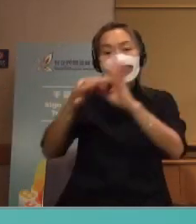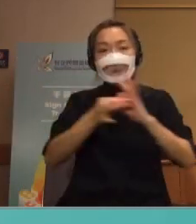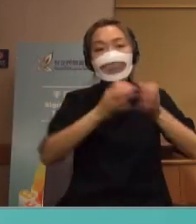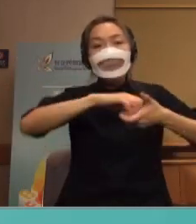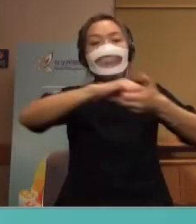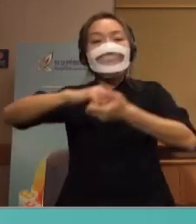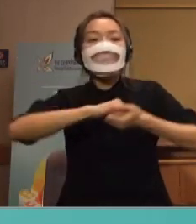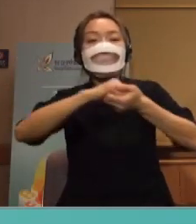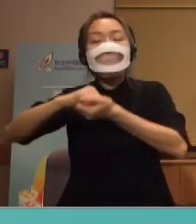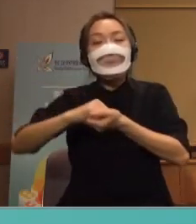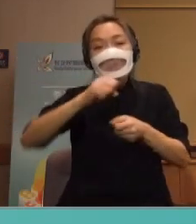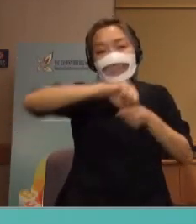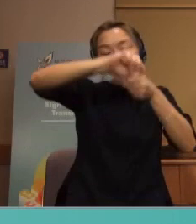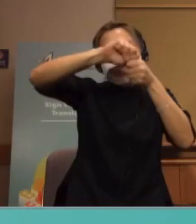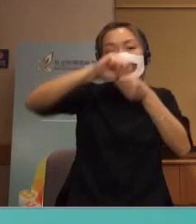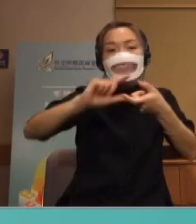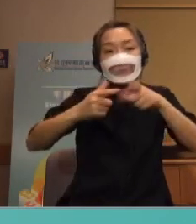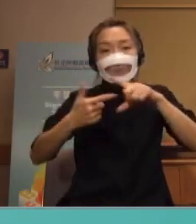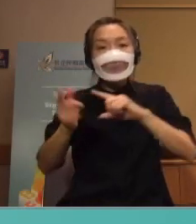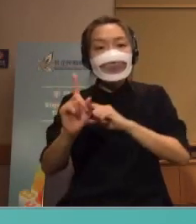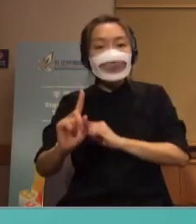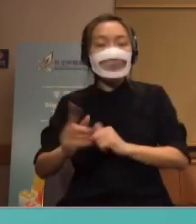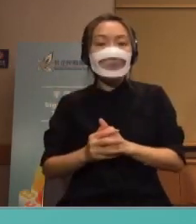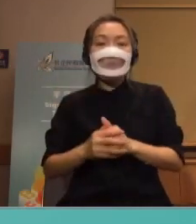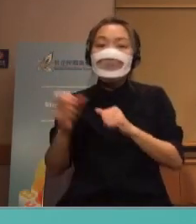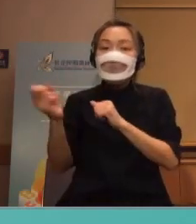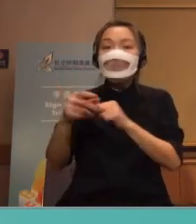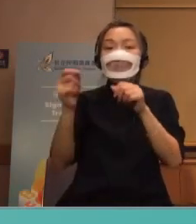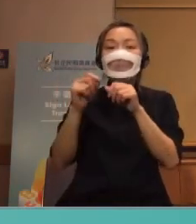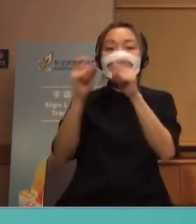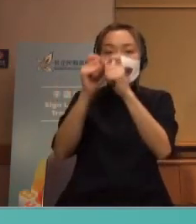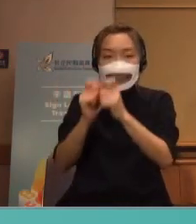It's a great question. I think there's a couple key things, and I don't think there's a very clear-cut